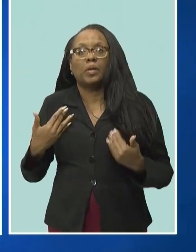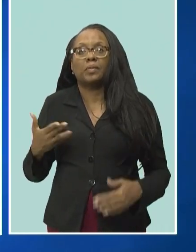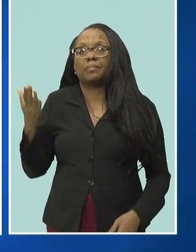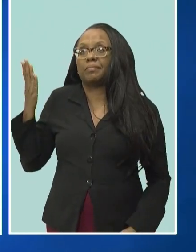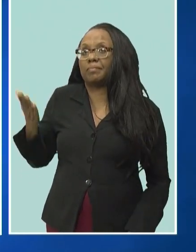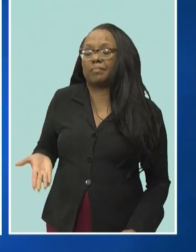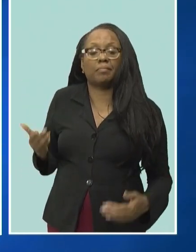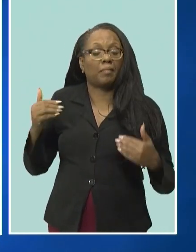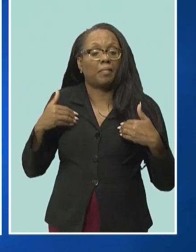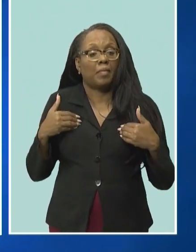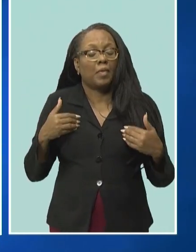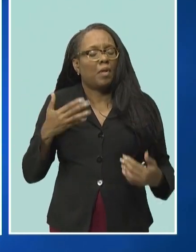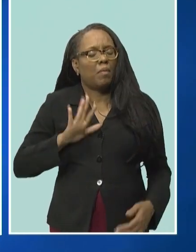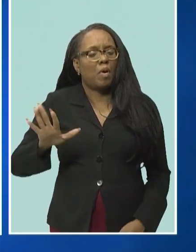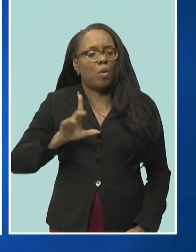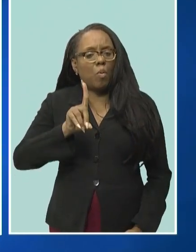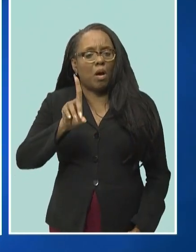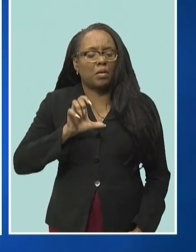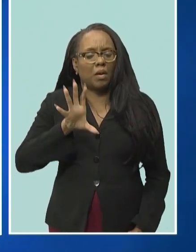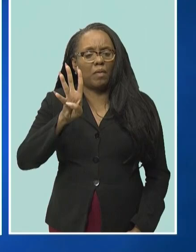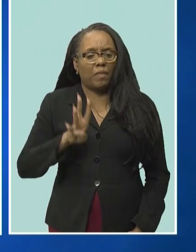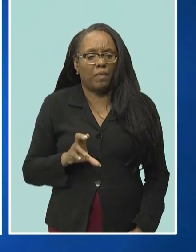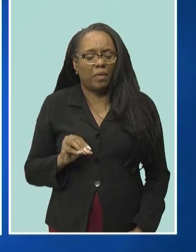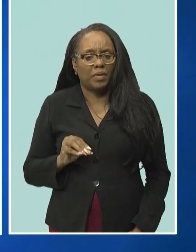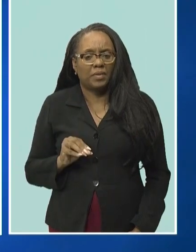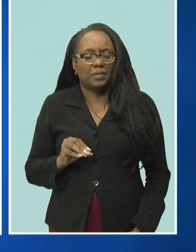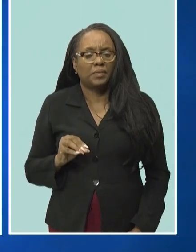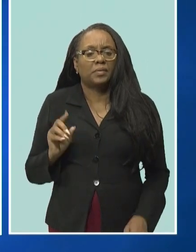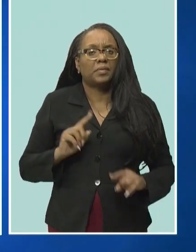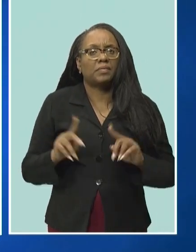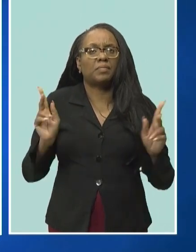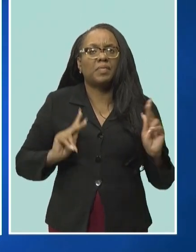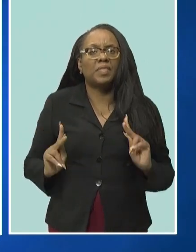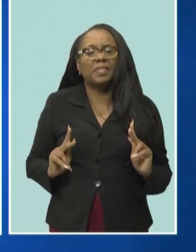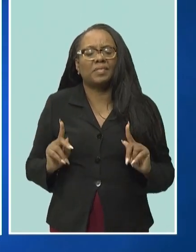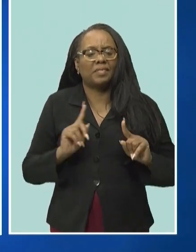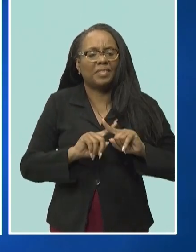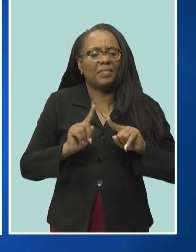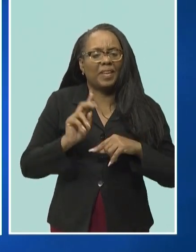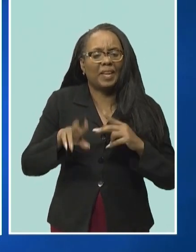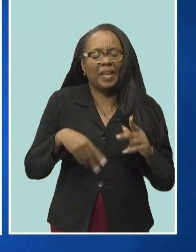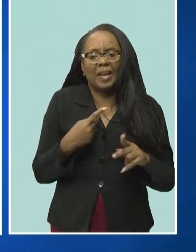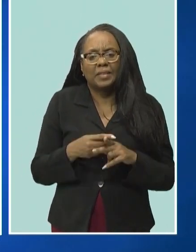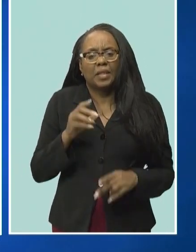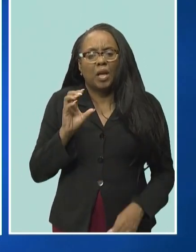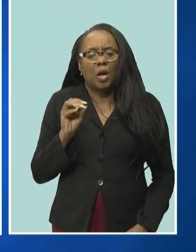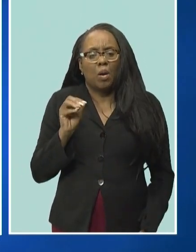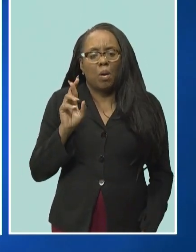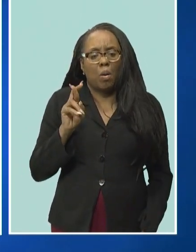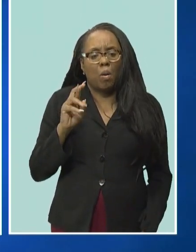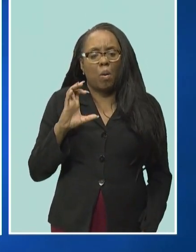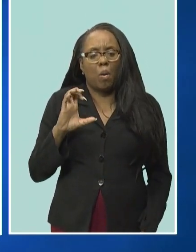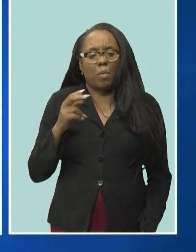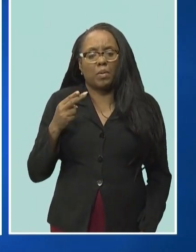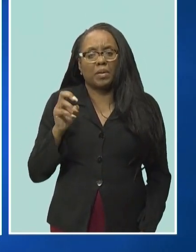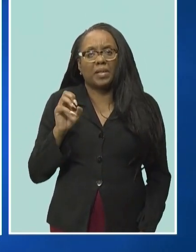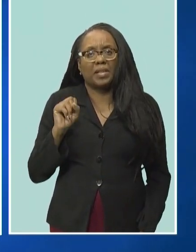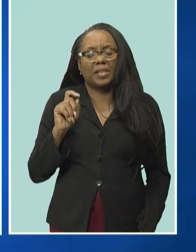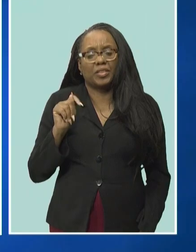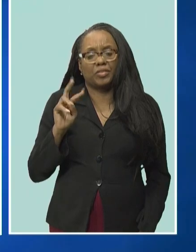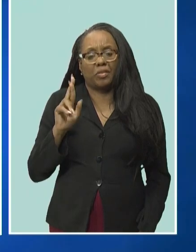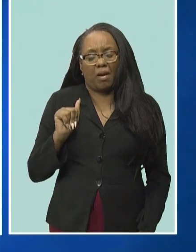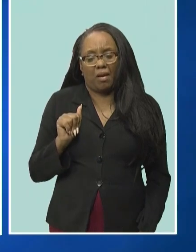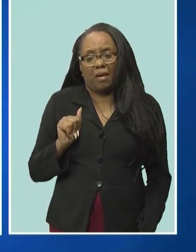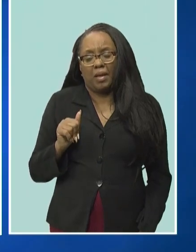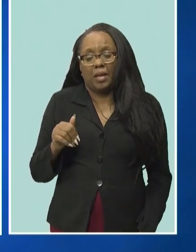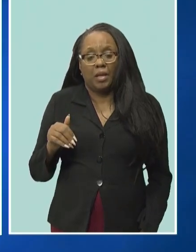members taking part in this concert. There are 3 different levels of orchestra that we have. We have the Barbados Junior Orchestra, and there we